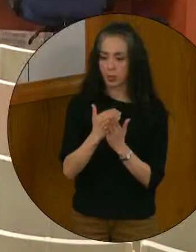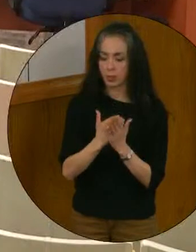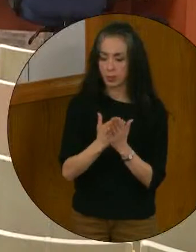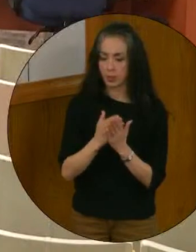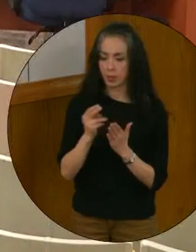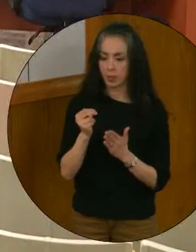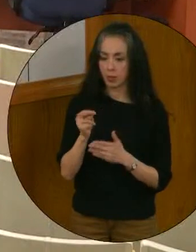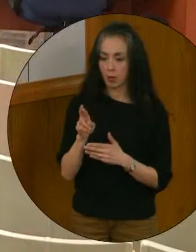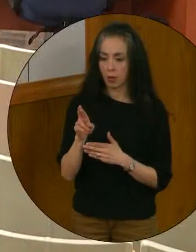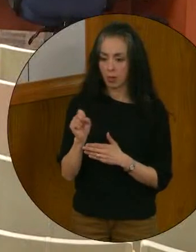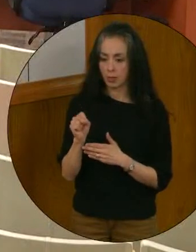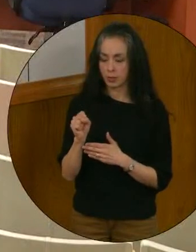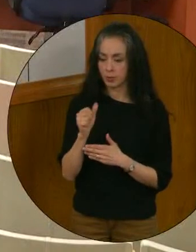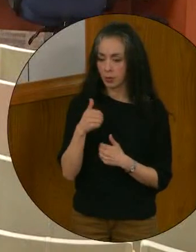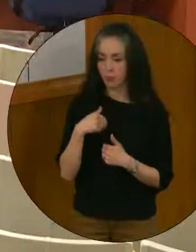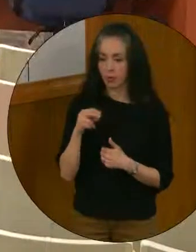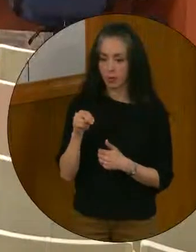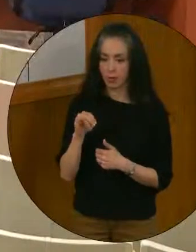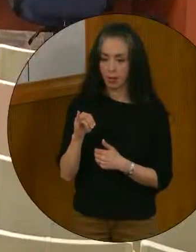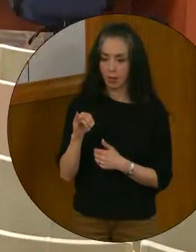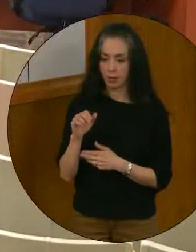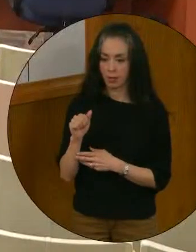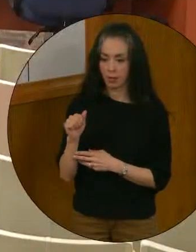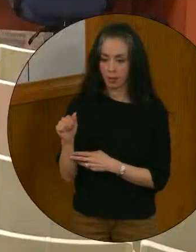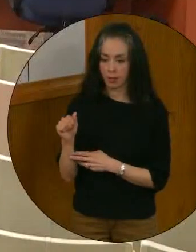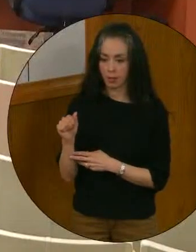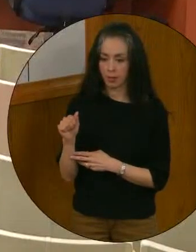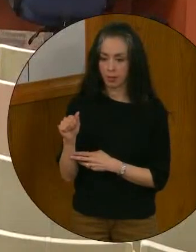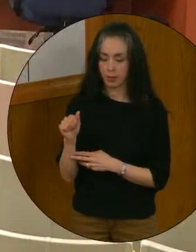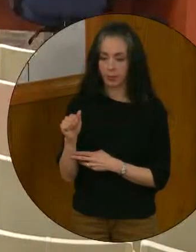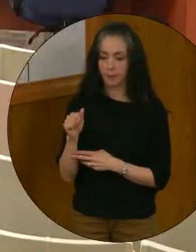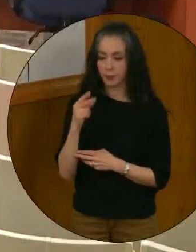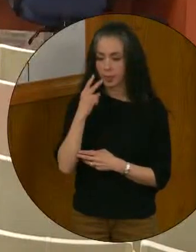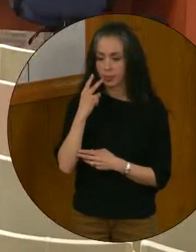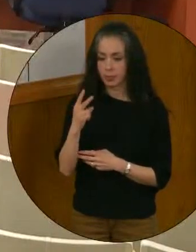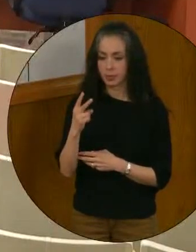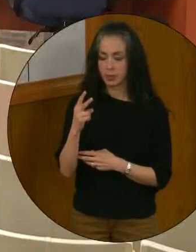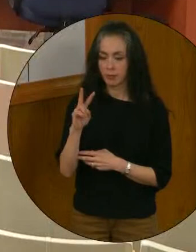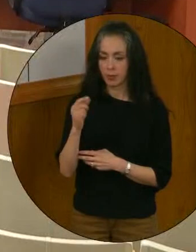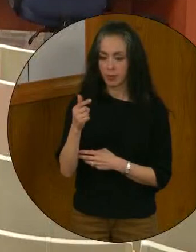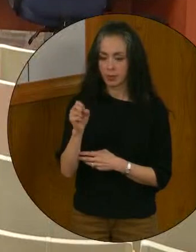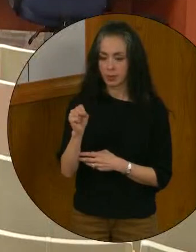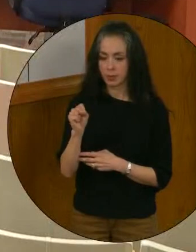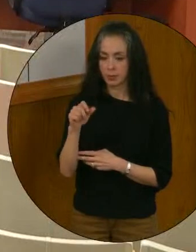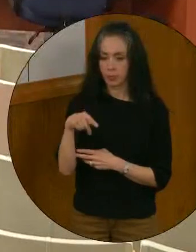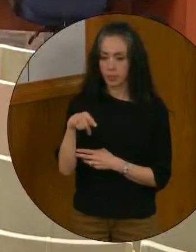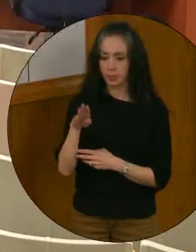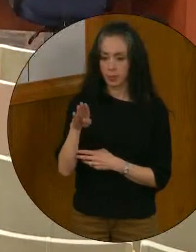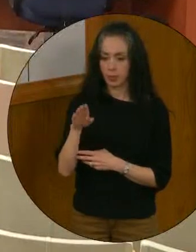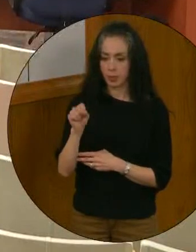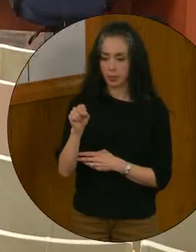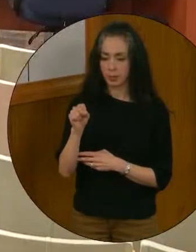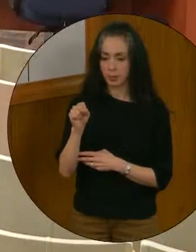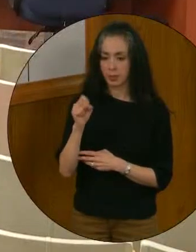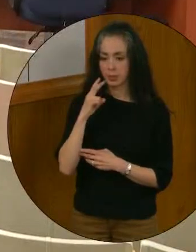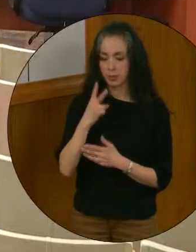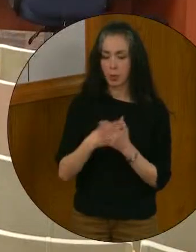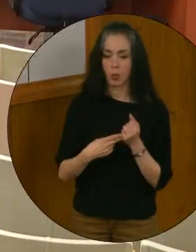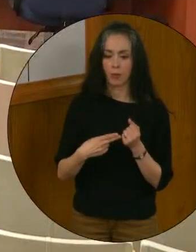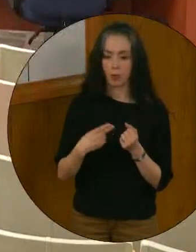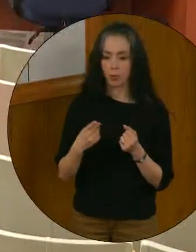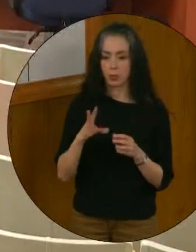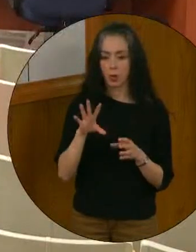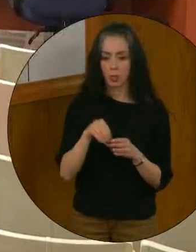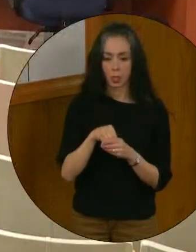NRS that we don't have NIAA listed there, and then I see that Vegas PBS. I see that both of those are